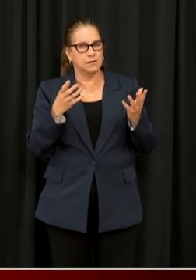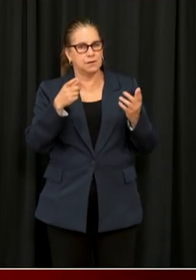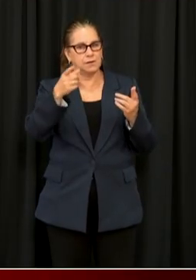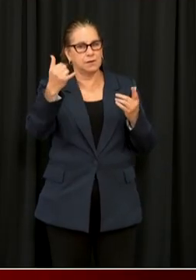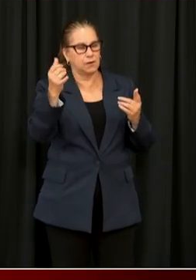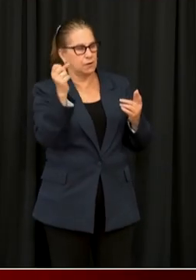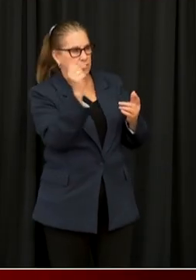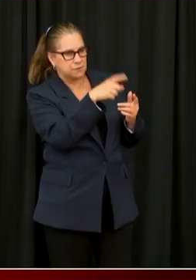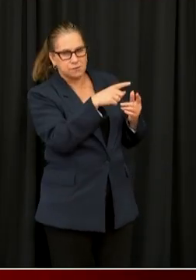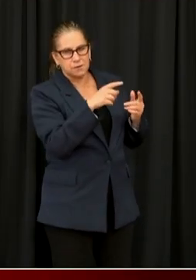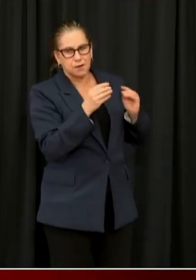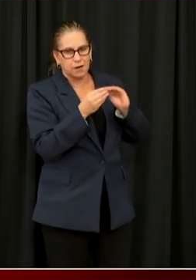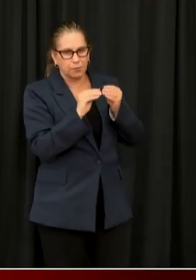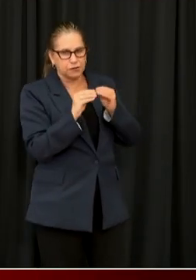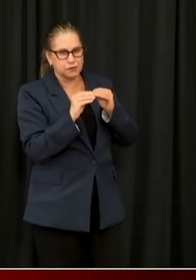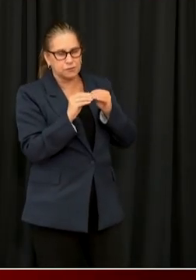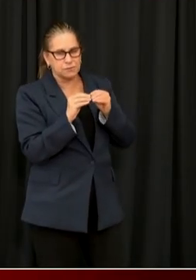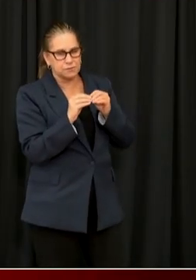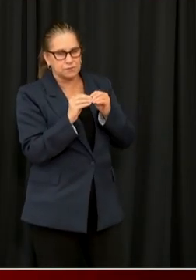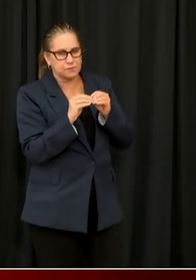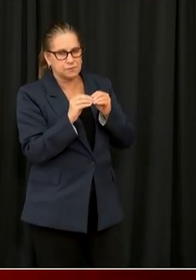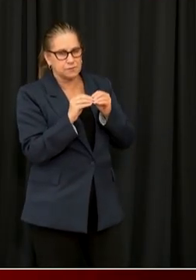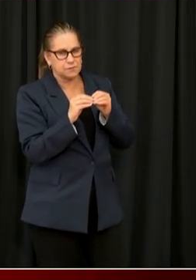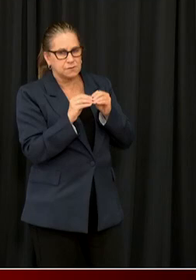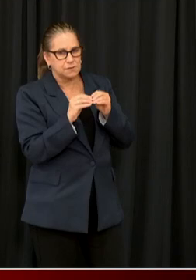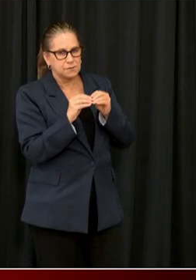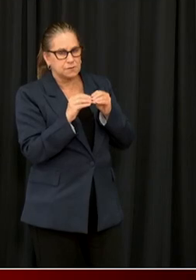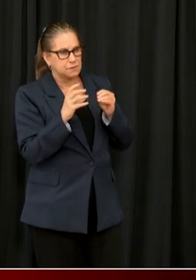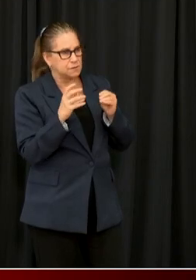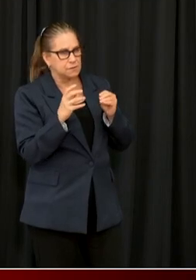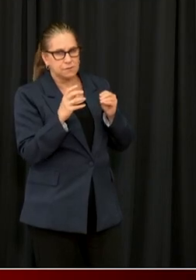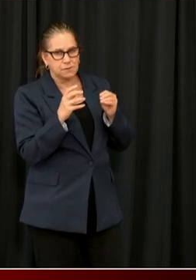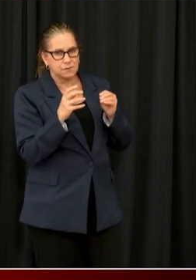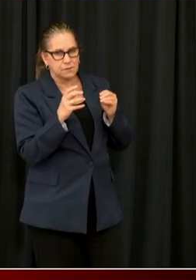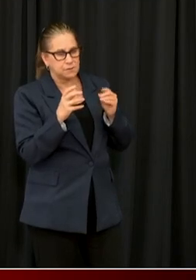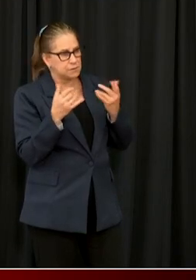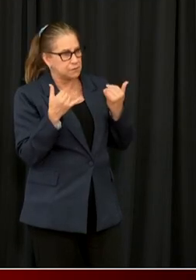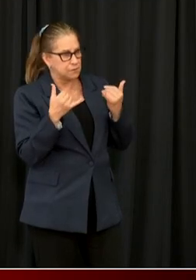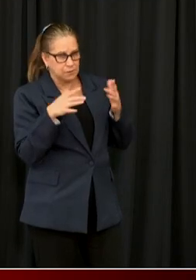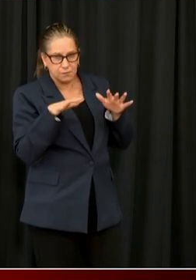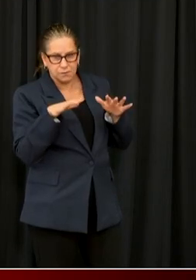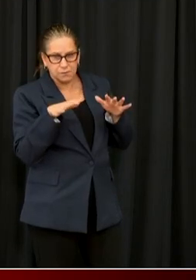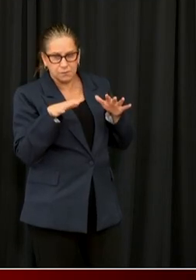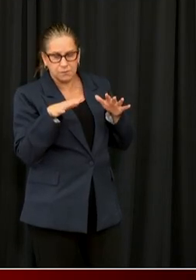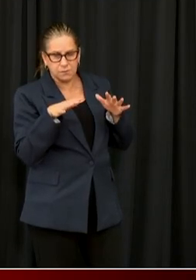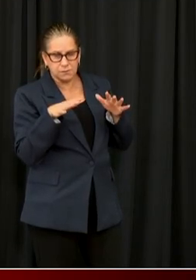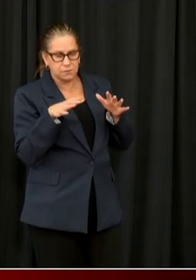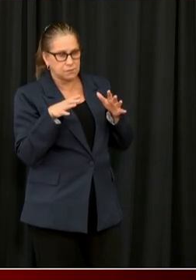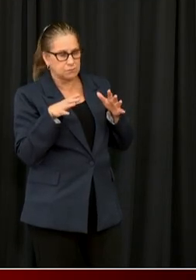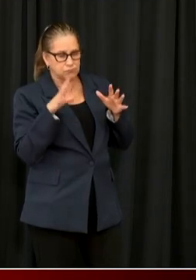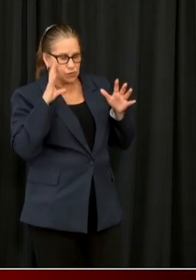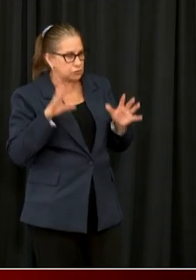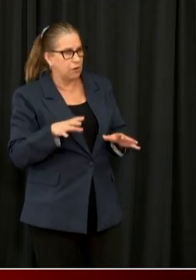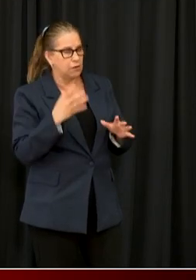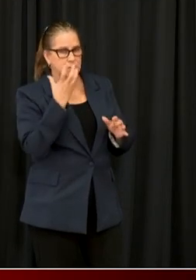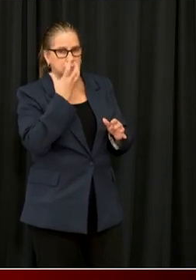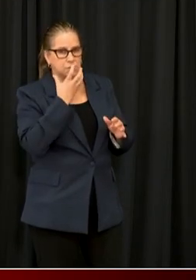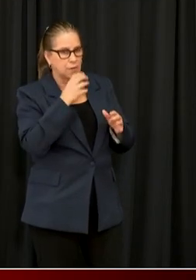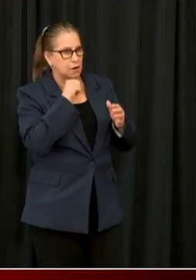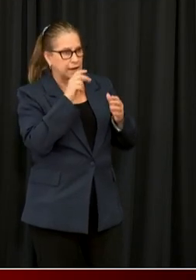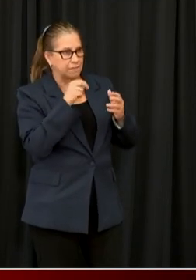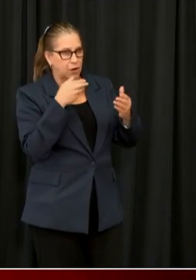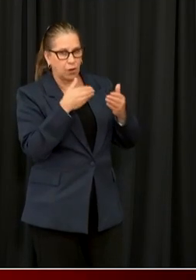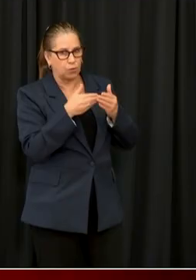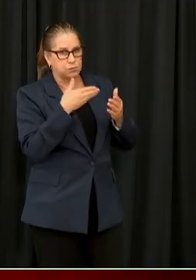were shocking to all of us at the time, and the fact that you haven't even come close to that, would you call that